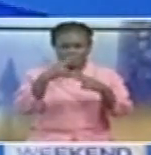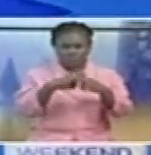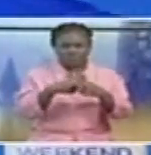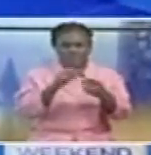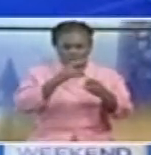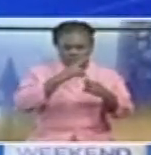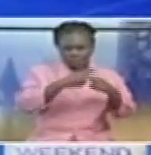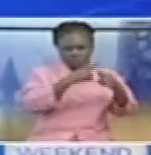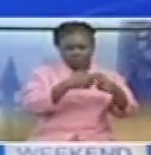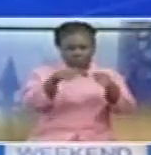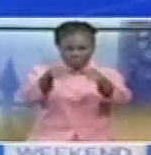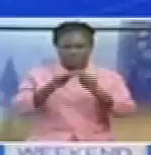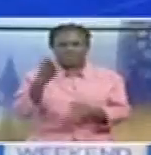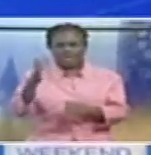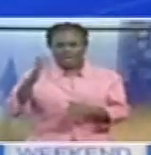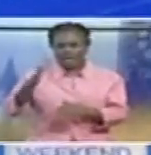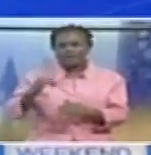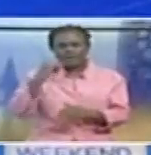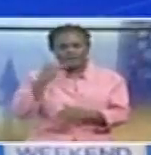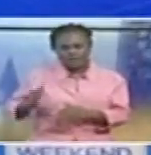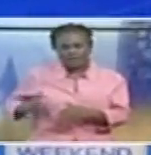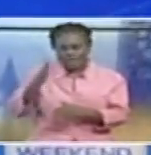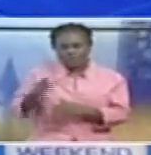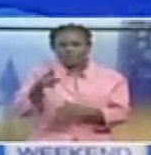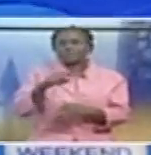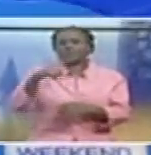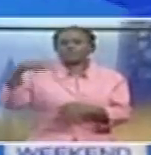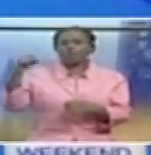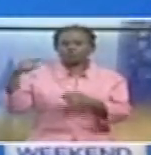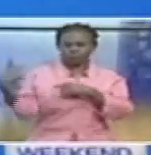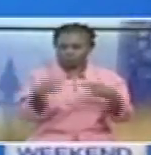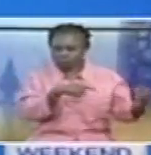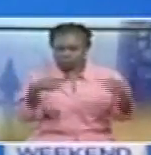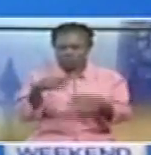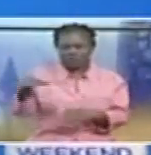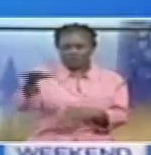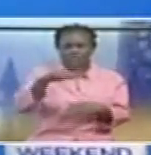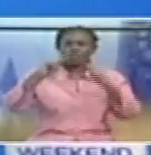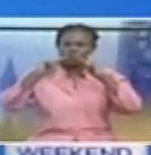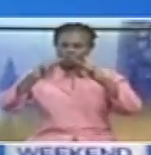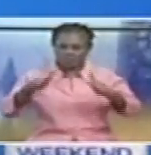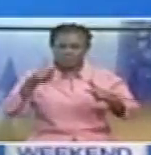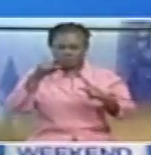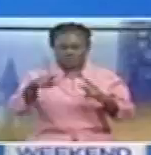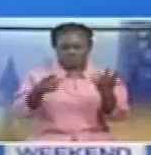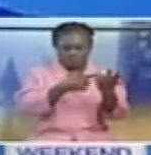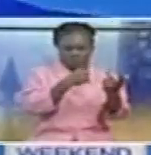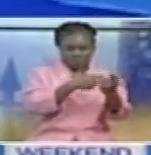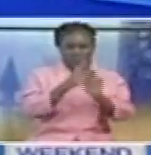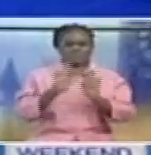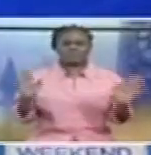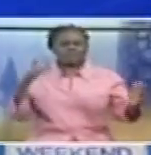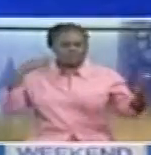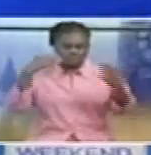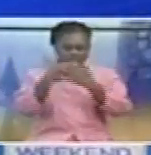on a monument at the Nanyuki Army Base. These men who went to fight in the name of regional peace remain statistics